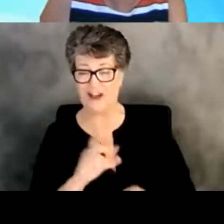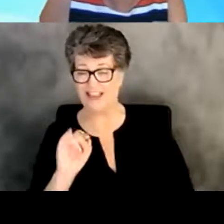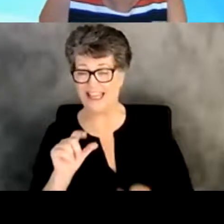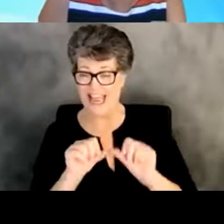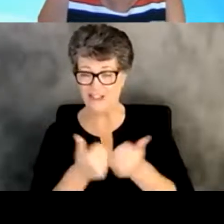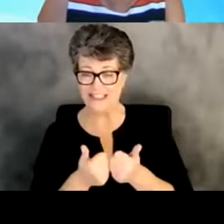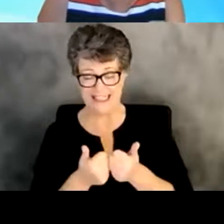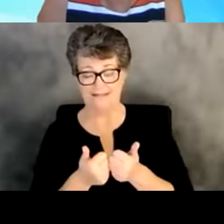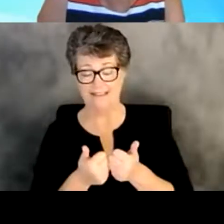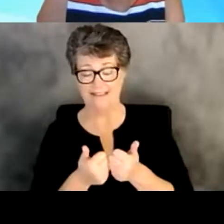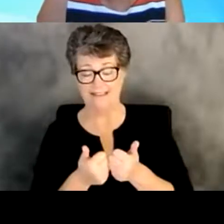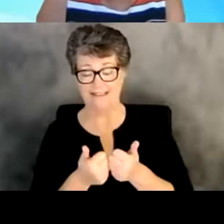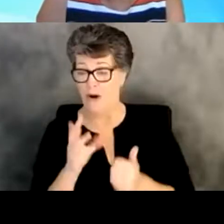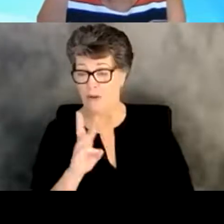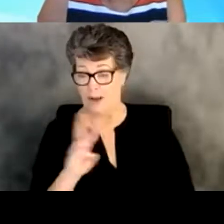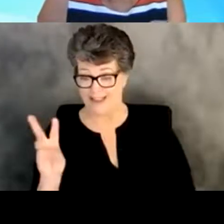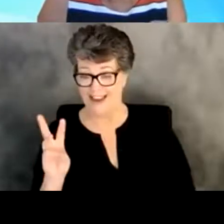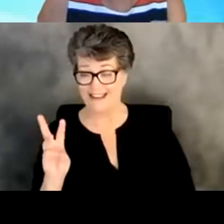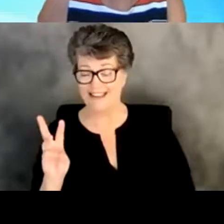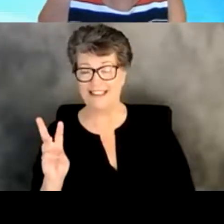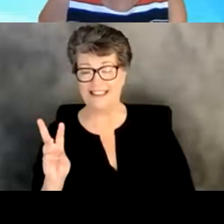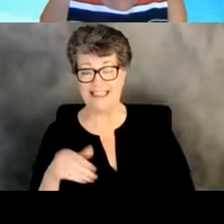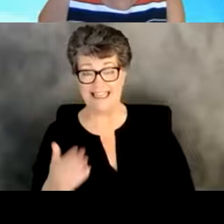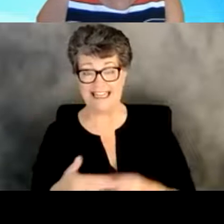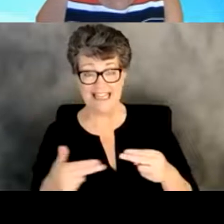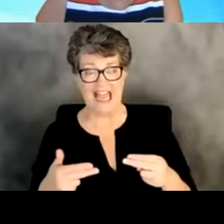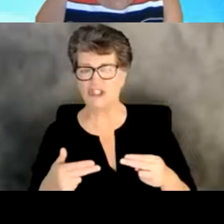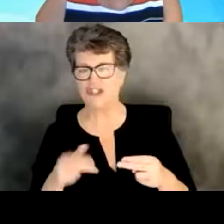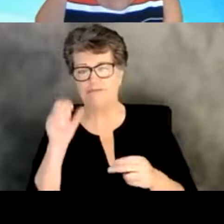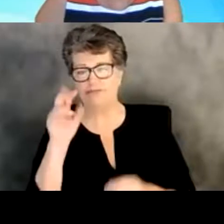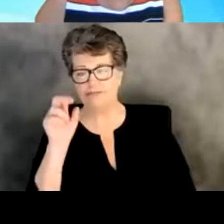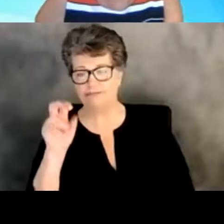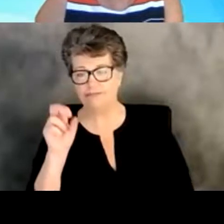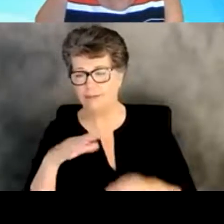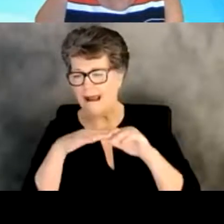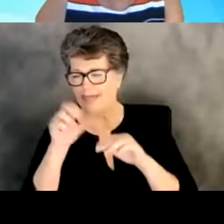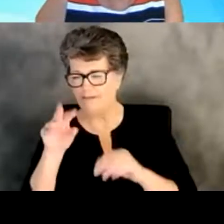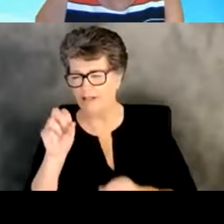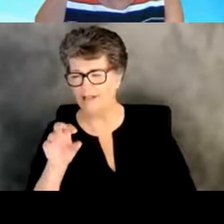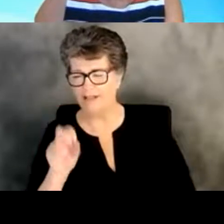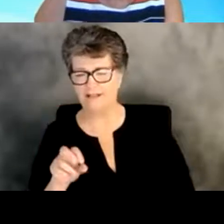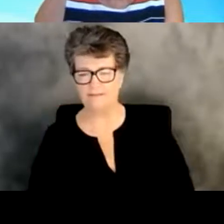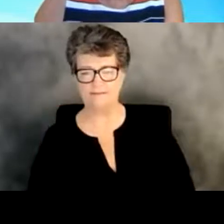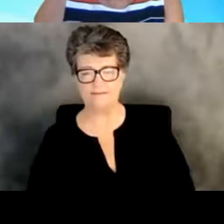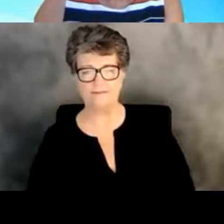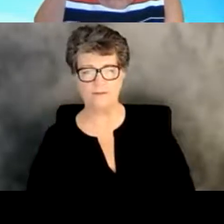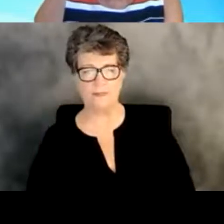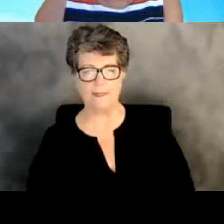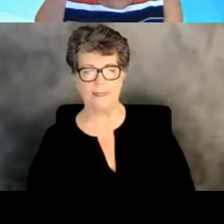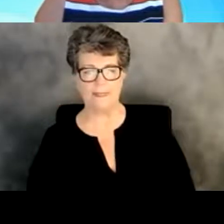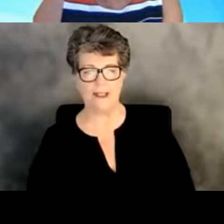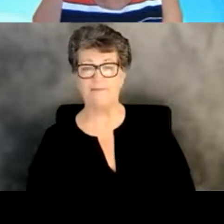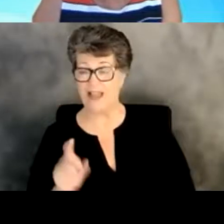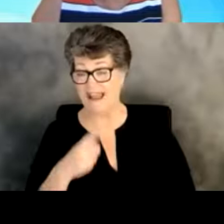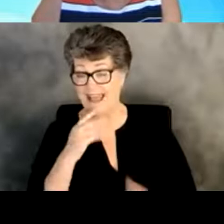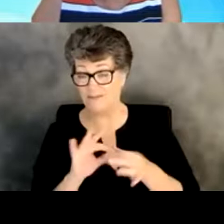website today. Next slide. I'm just going to give some very high-level updates and buckets. I have to say I